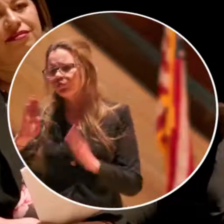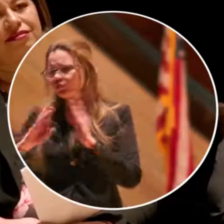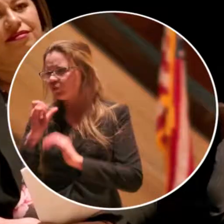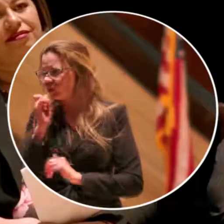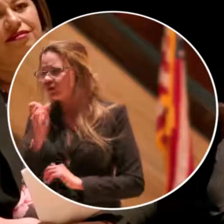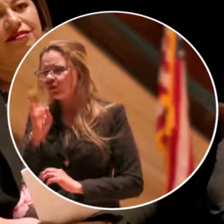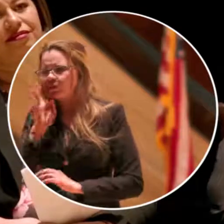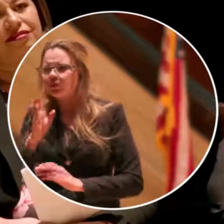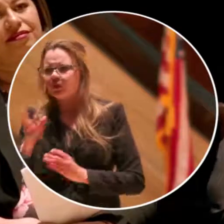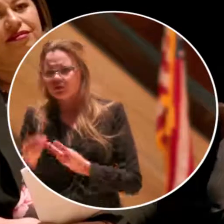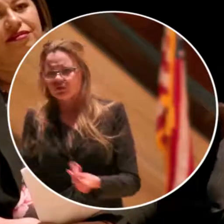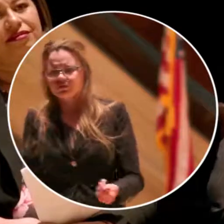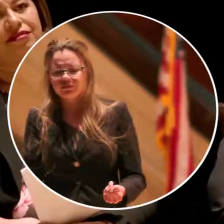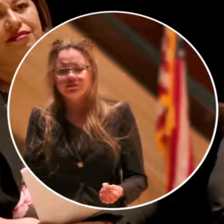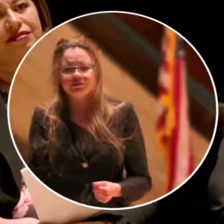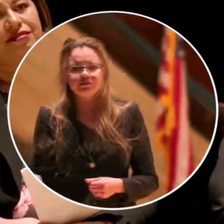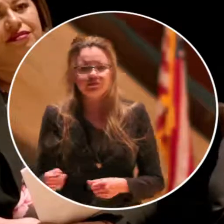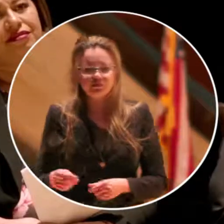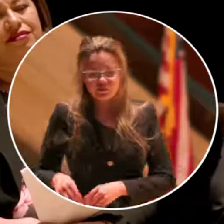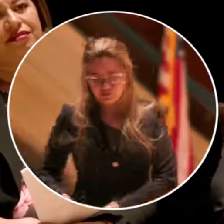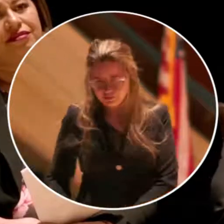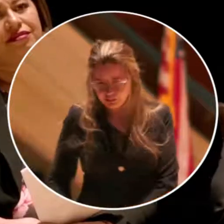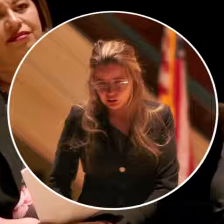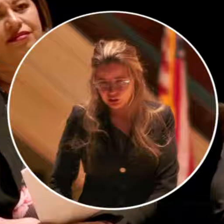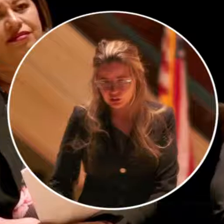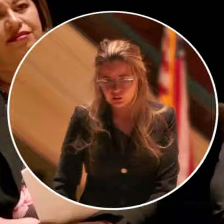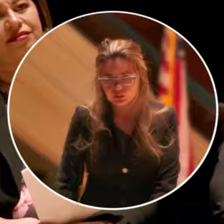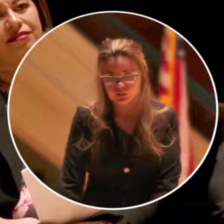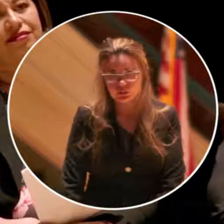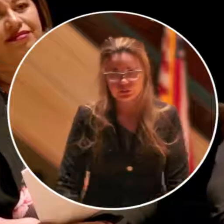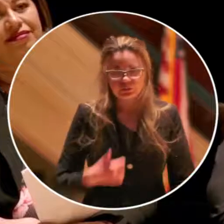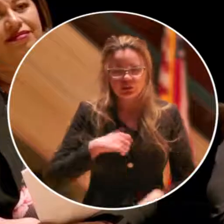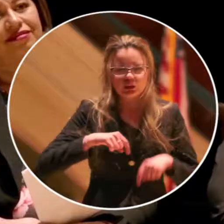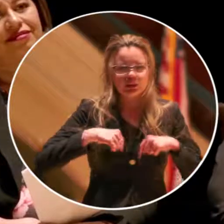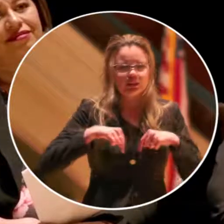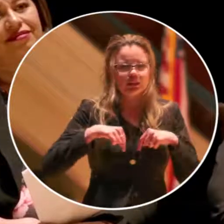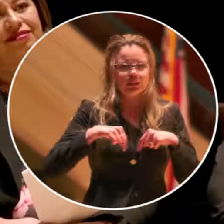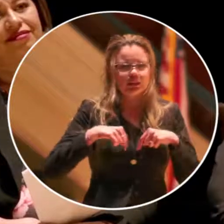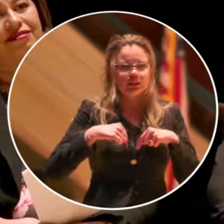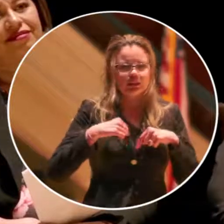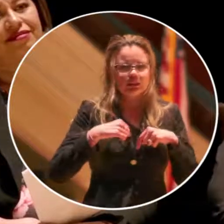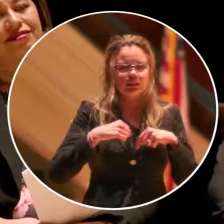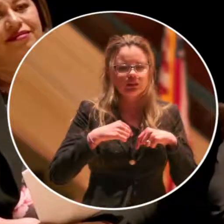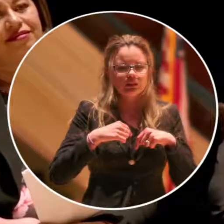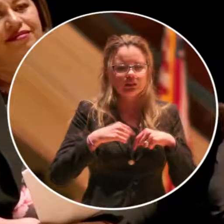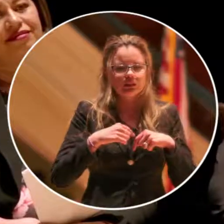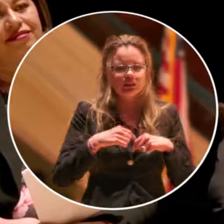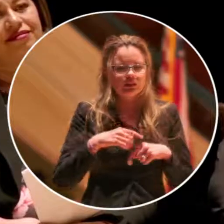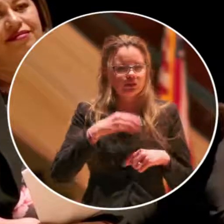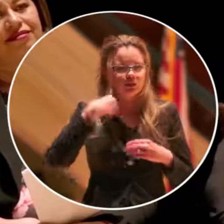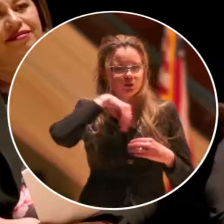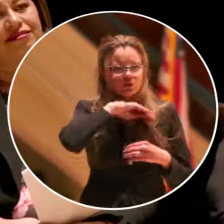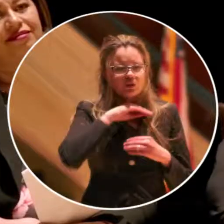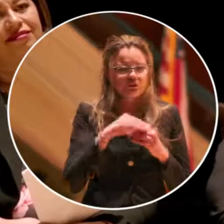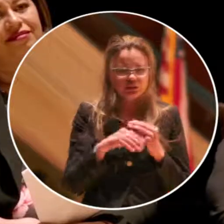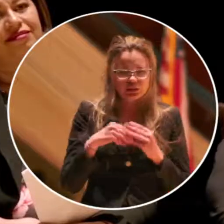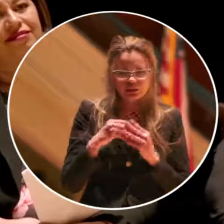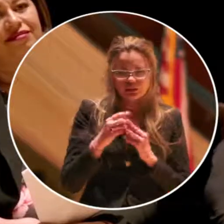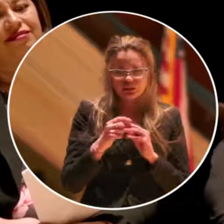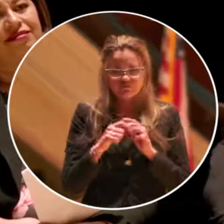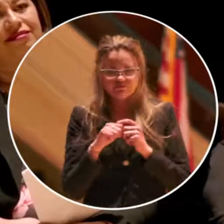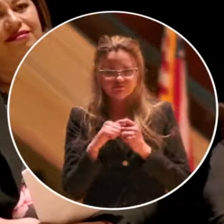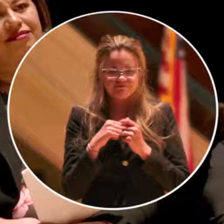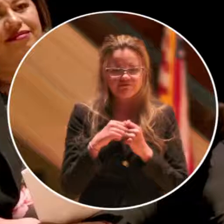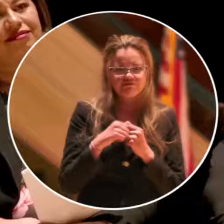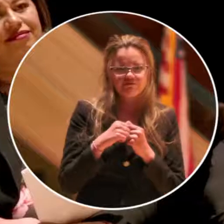the infection seeped into the line that was blurred with my nervous sweat, I wound the scarf around my fingers. Eventually, the